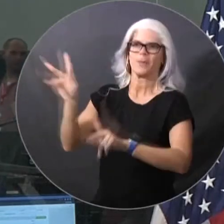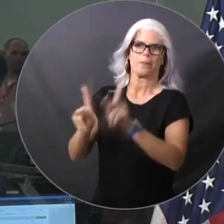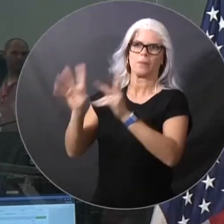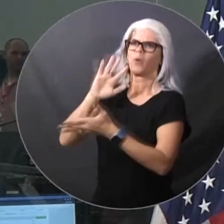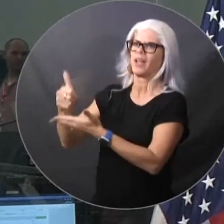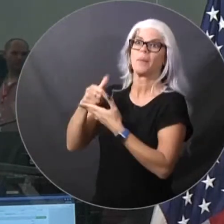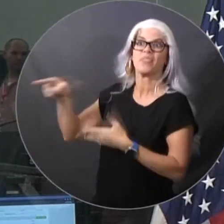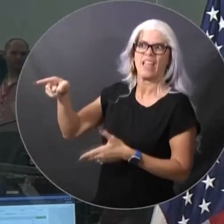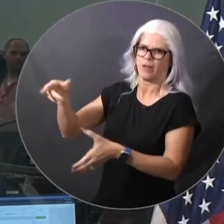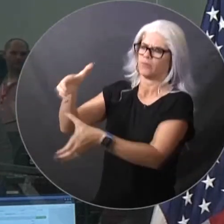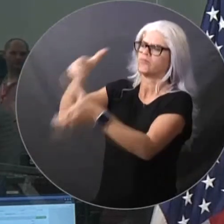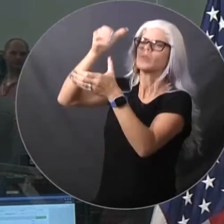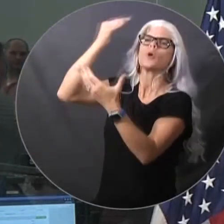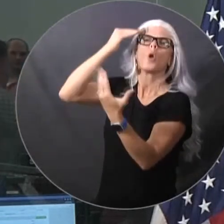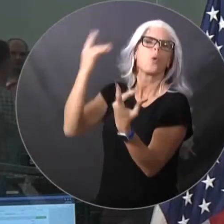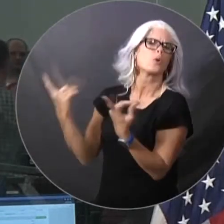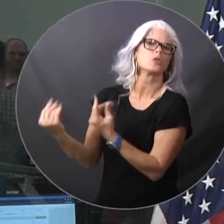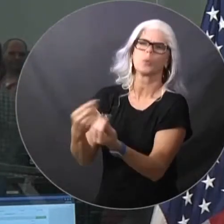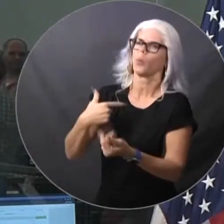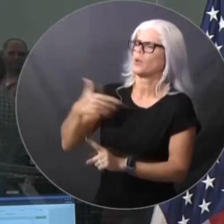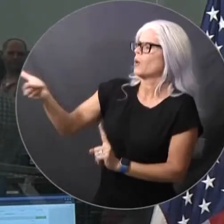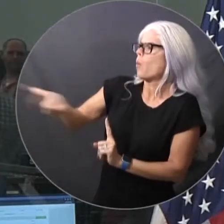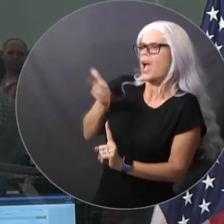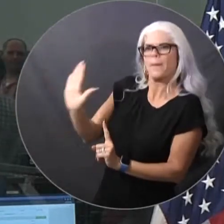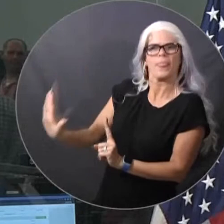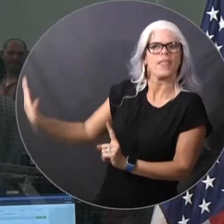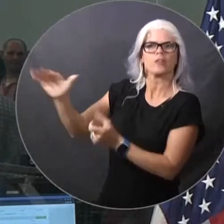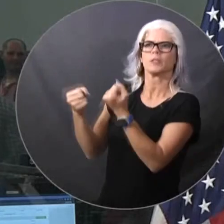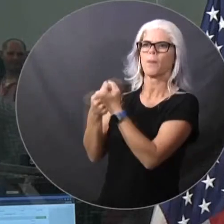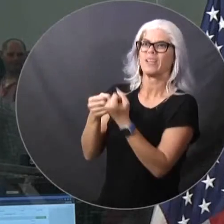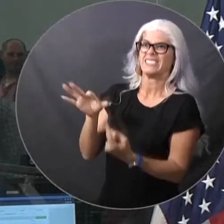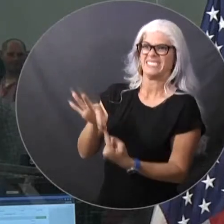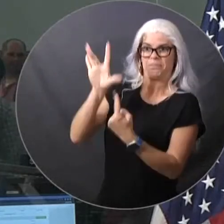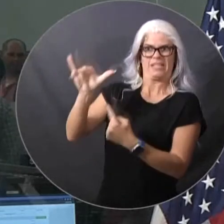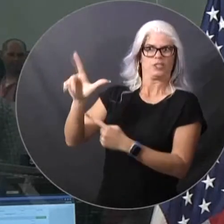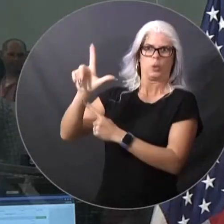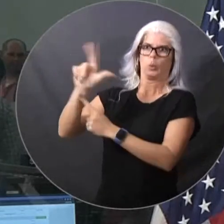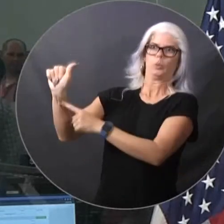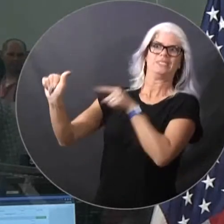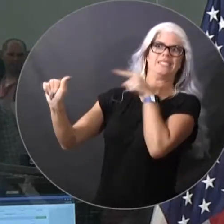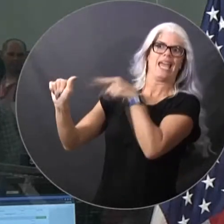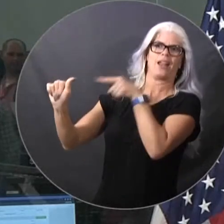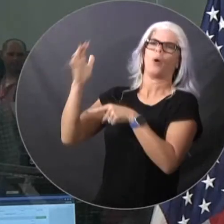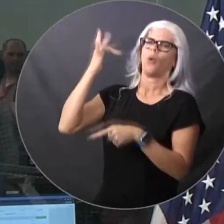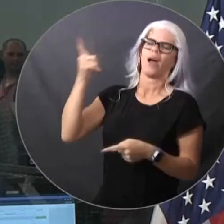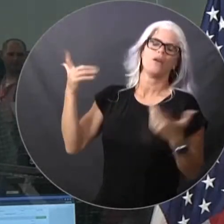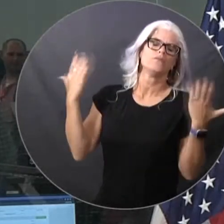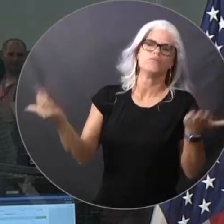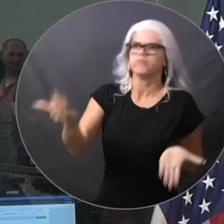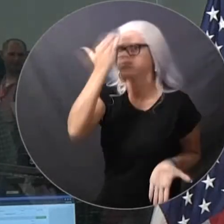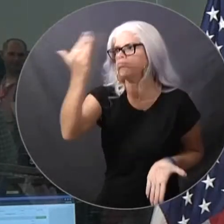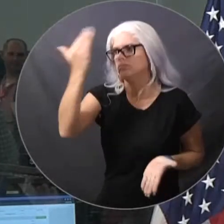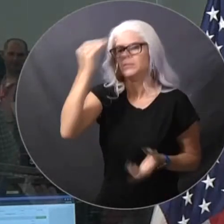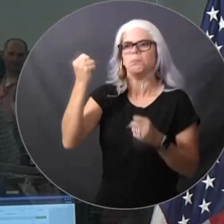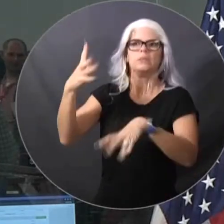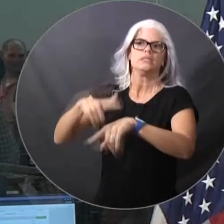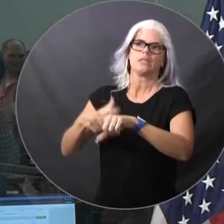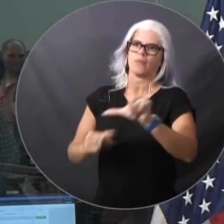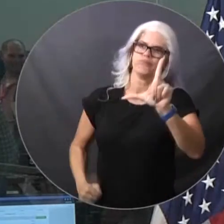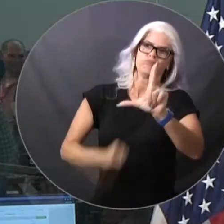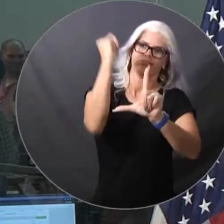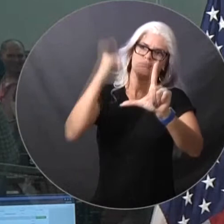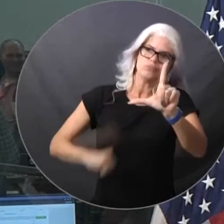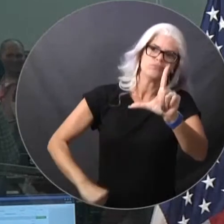their support, and honestly, particularly Louisiana, because they've dealt with so much, and so the governor's been great. And look, we've